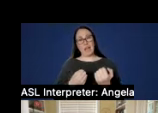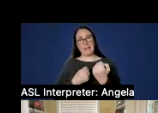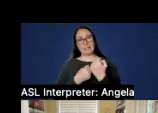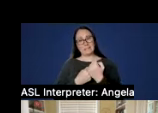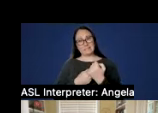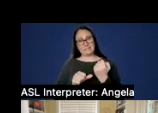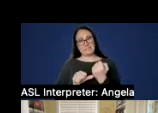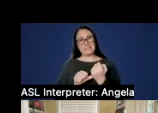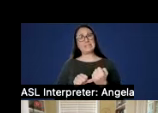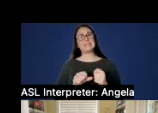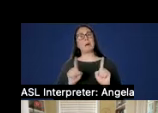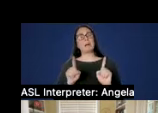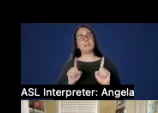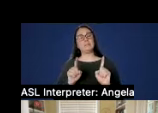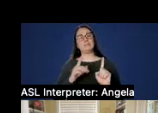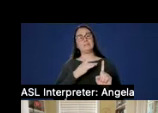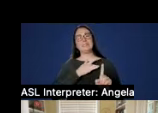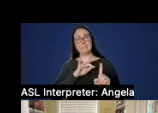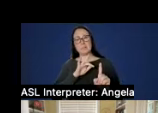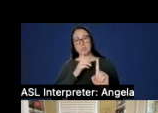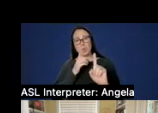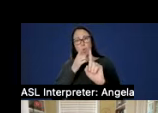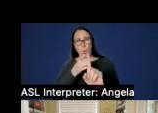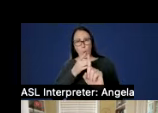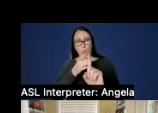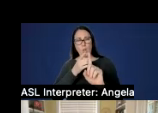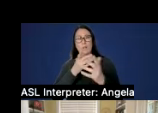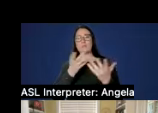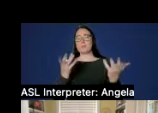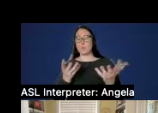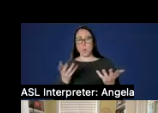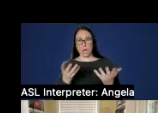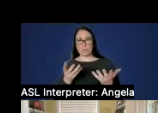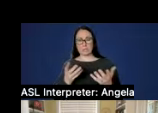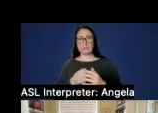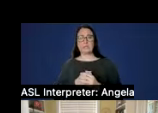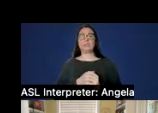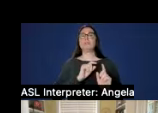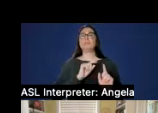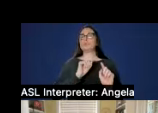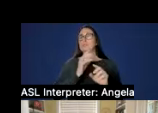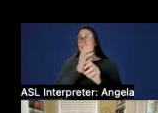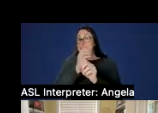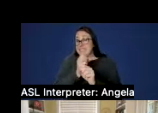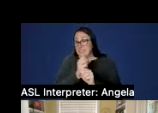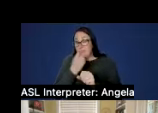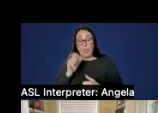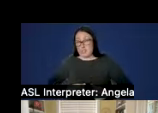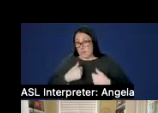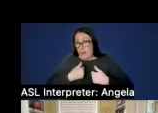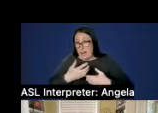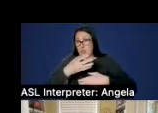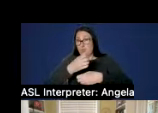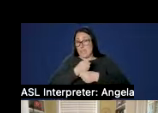goal is to get the survivor to the appropriate medical treatment.